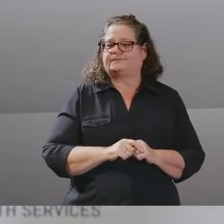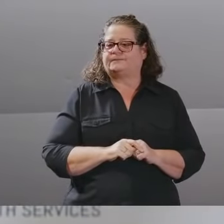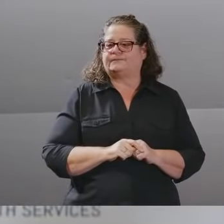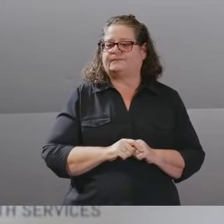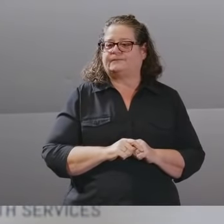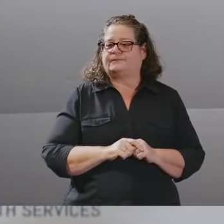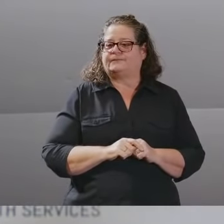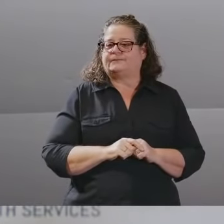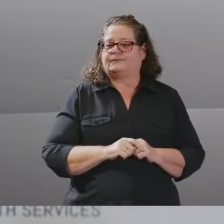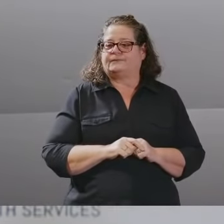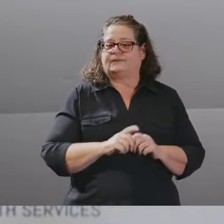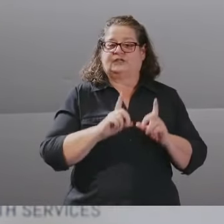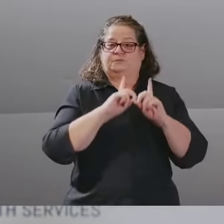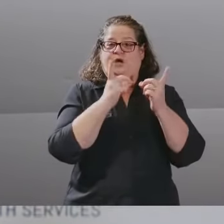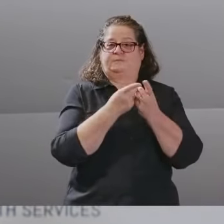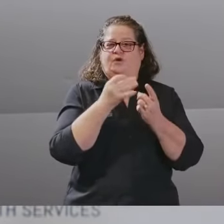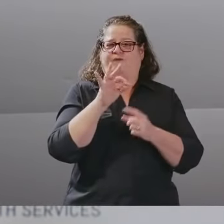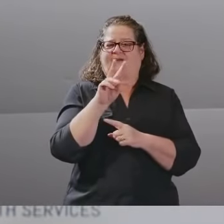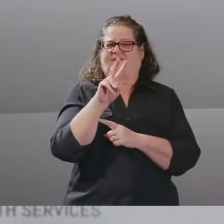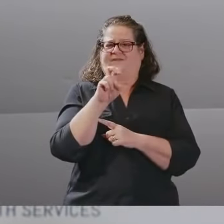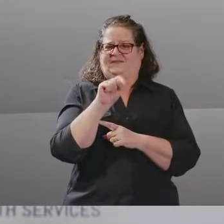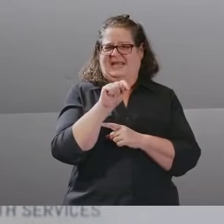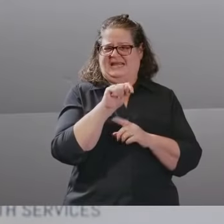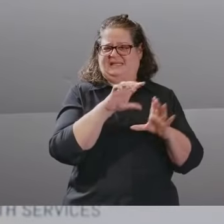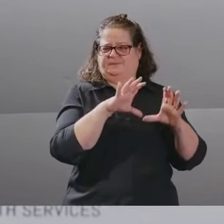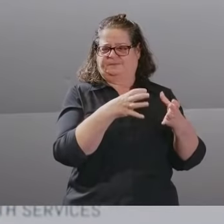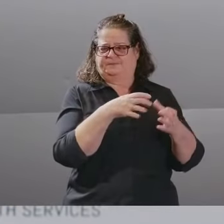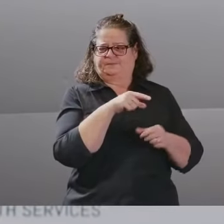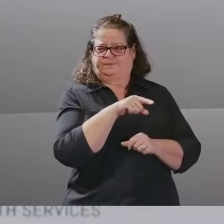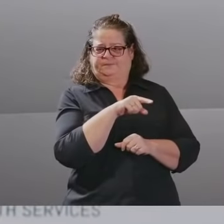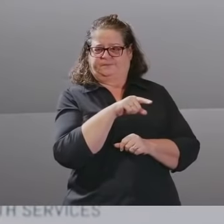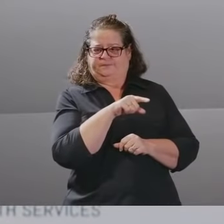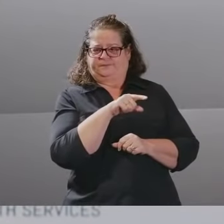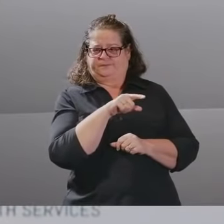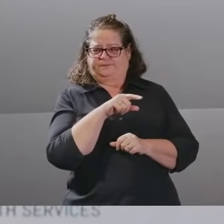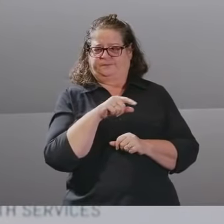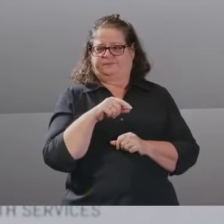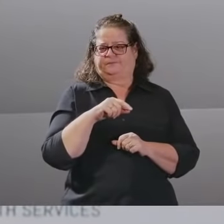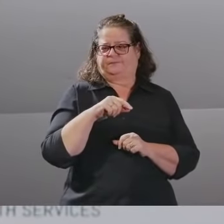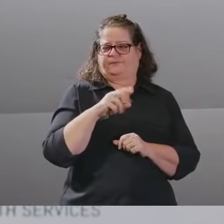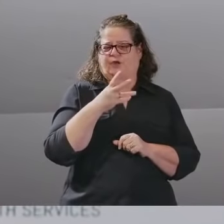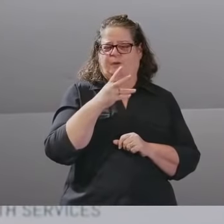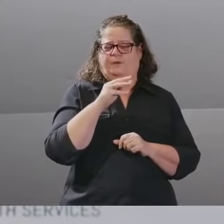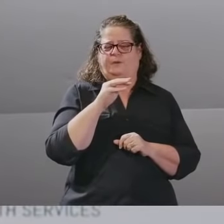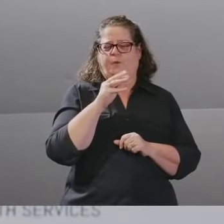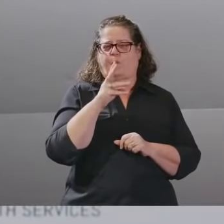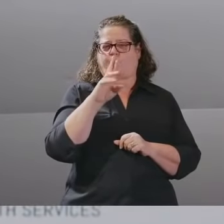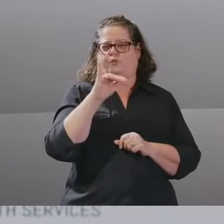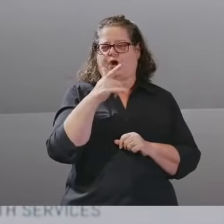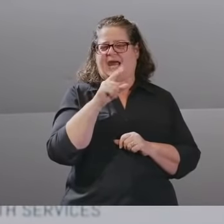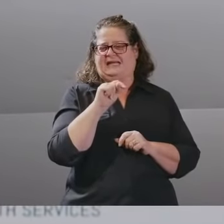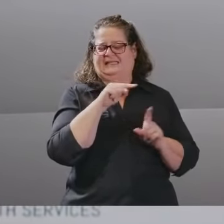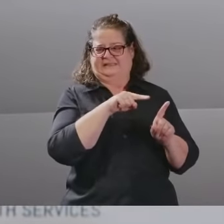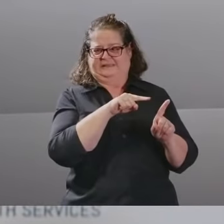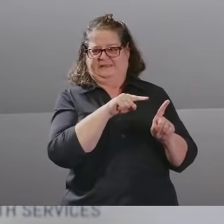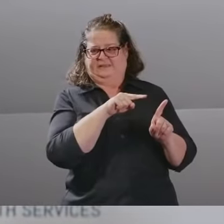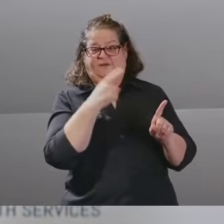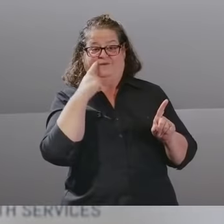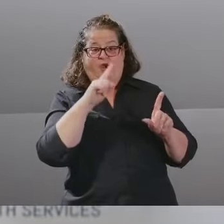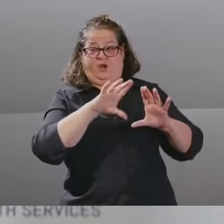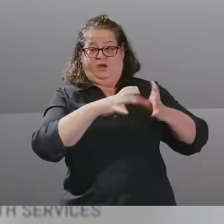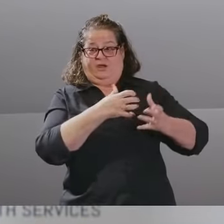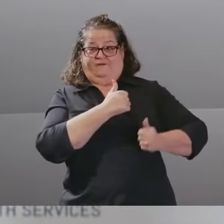Veterans Services, Colonel Wandra Wright is implementing mitigation protocols at veterans' homes and